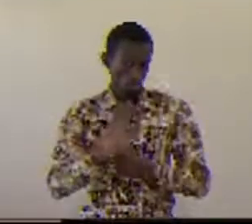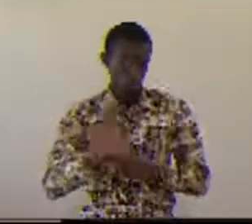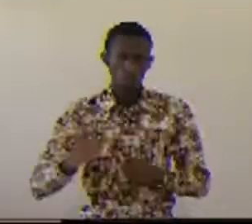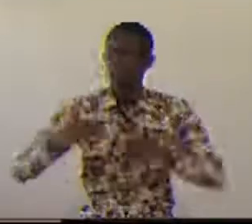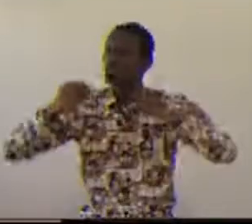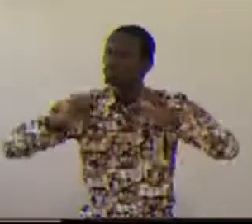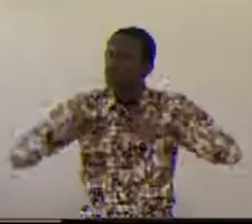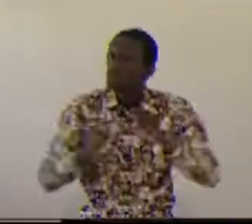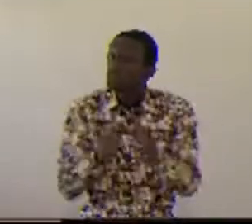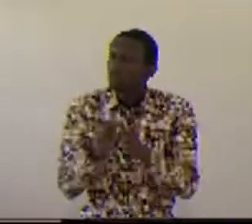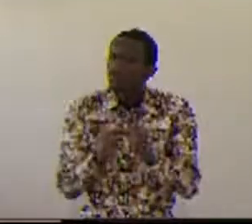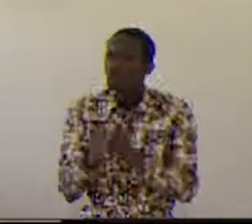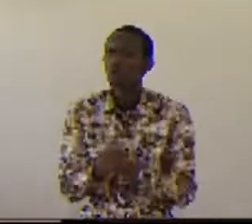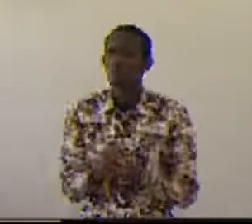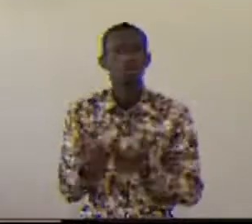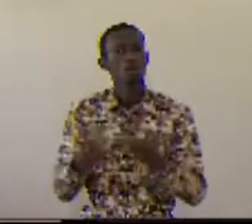element to lose